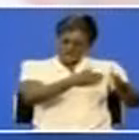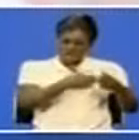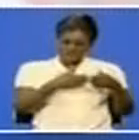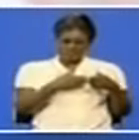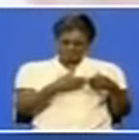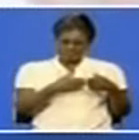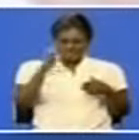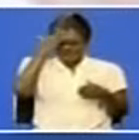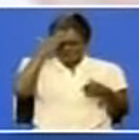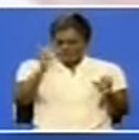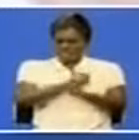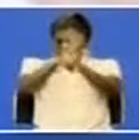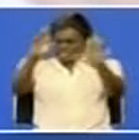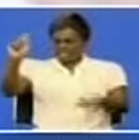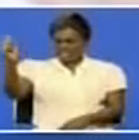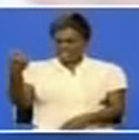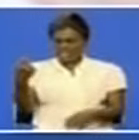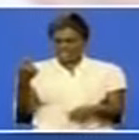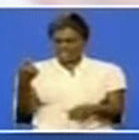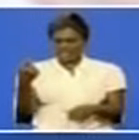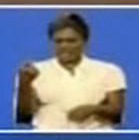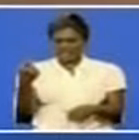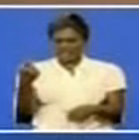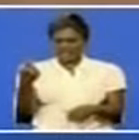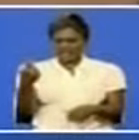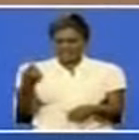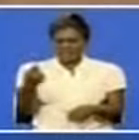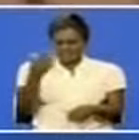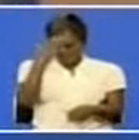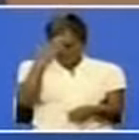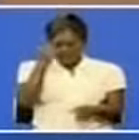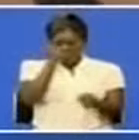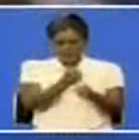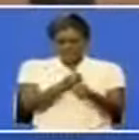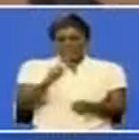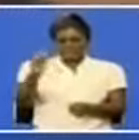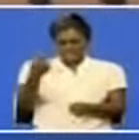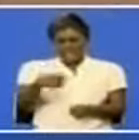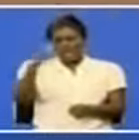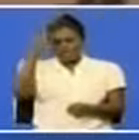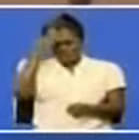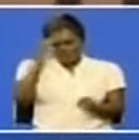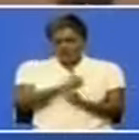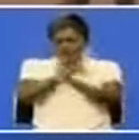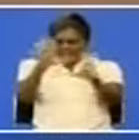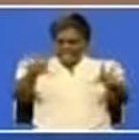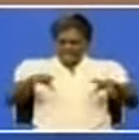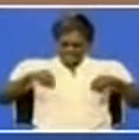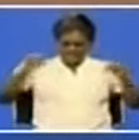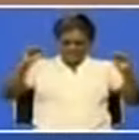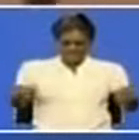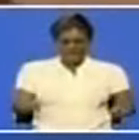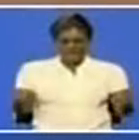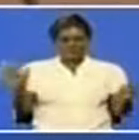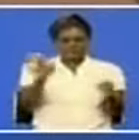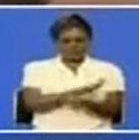known in Kenya. And it's the one club that we knew Kenyans would identify with, Kenyans would accept so readily,